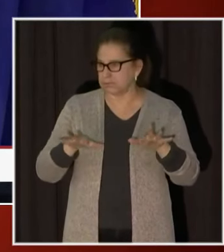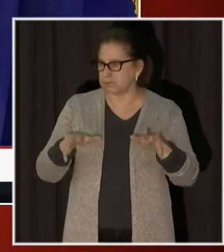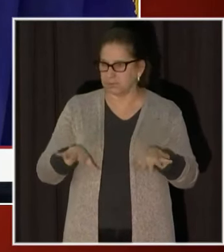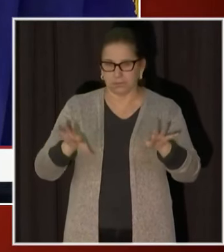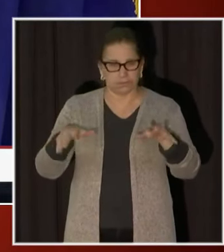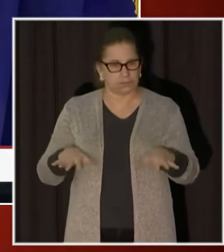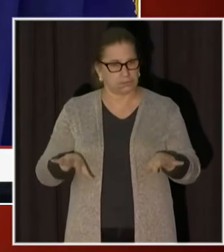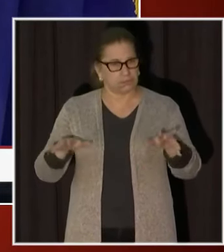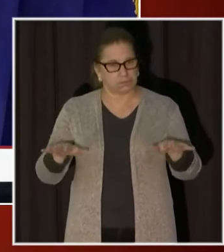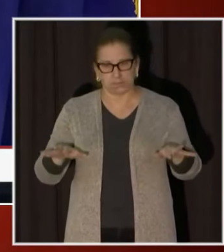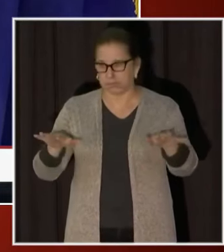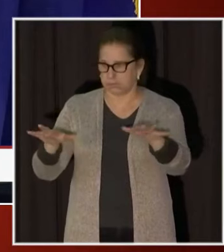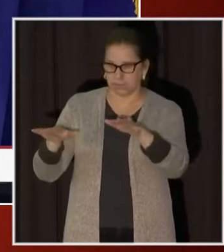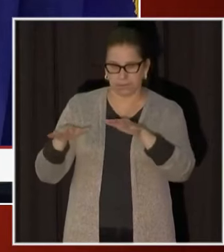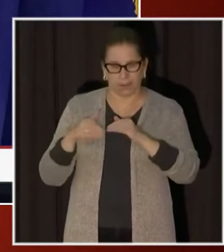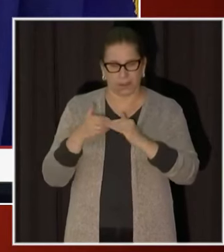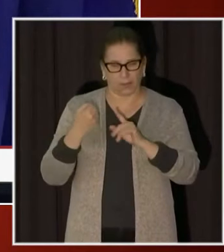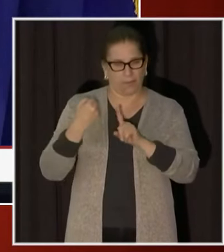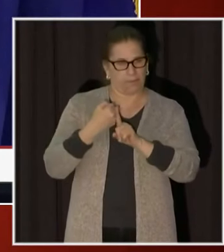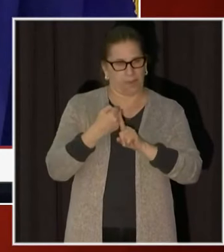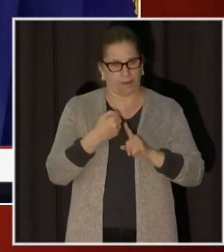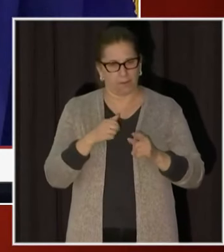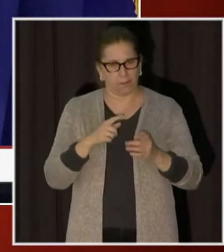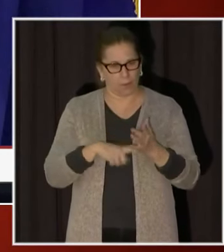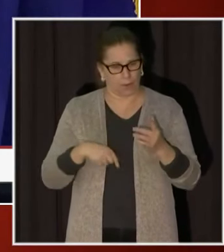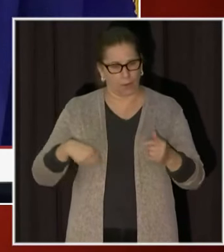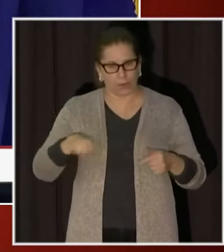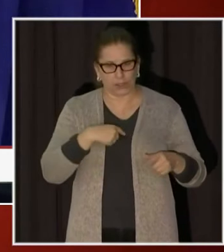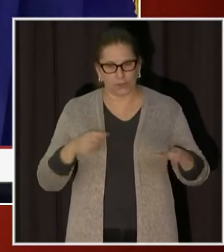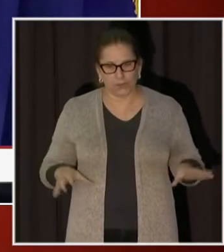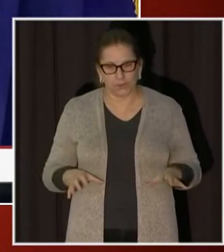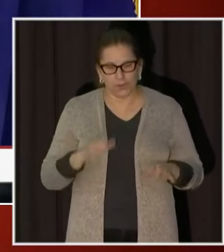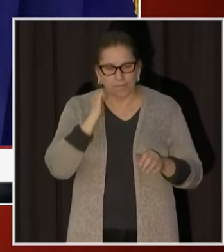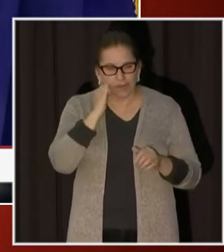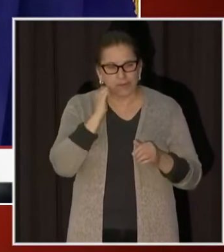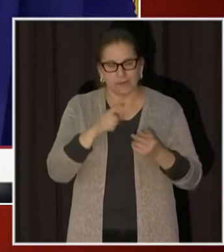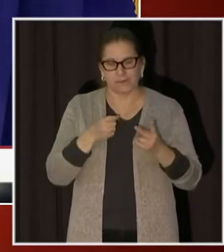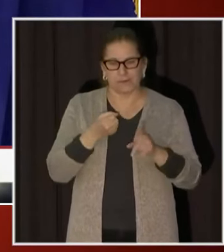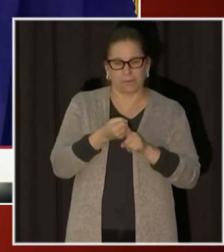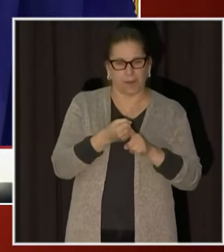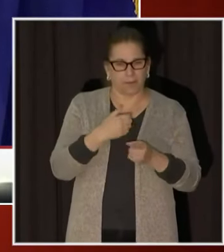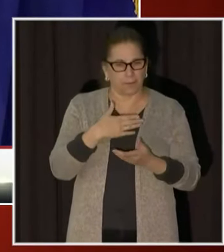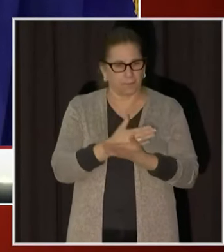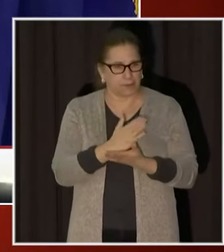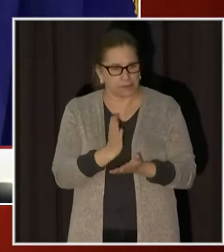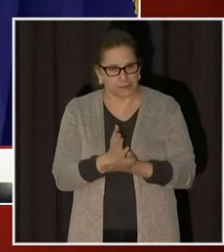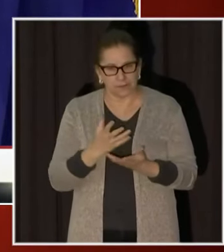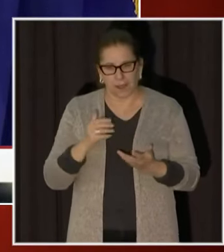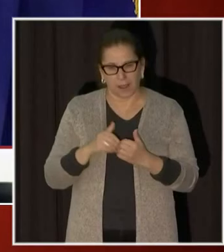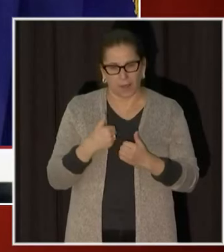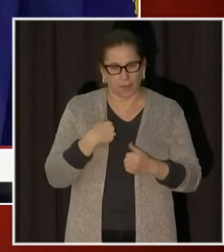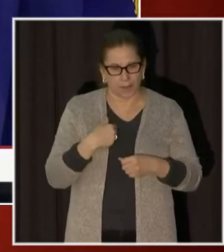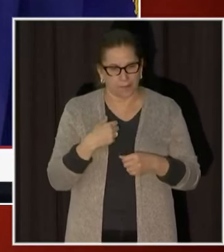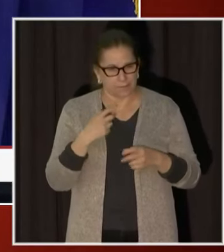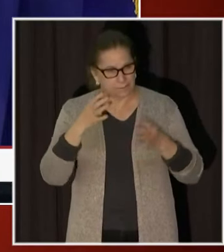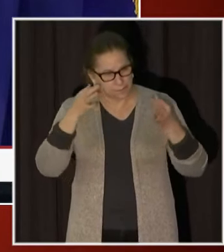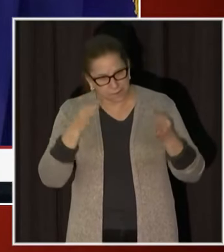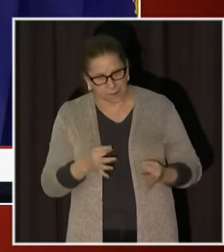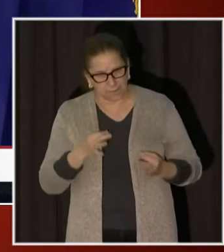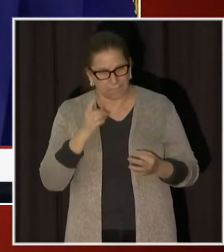we've been working out the budget process. The mayor is going to submit the budget for fiscal year 2021 next week, May